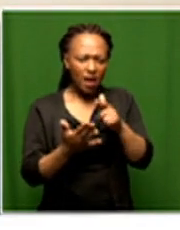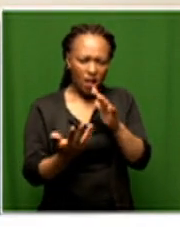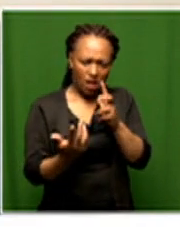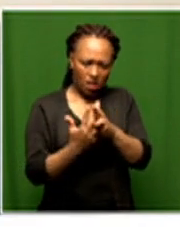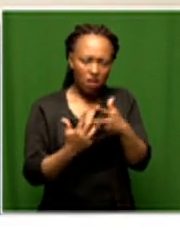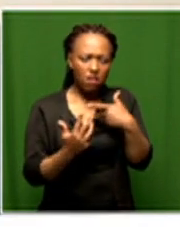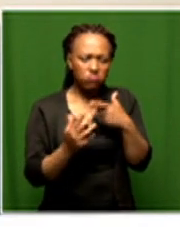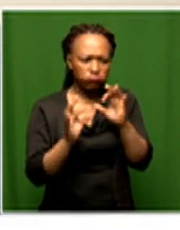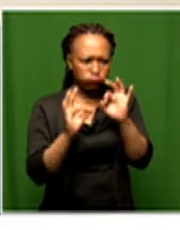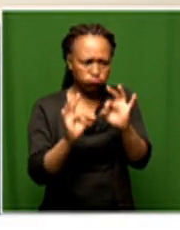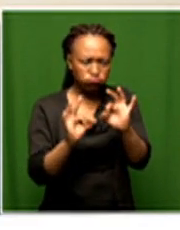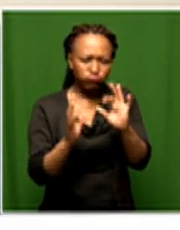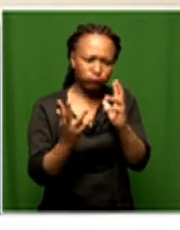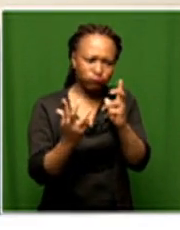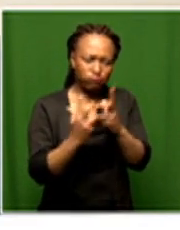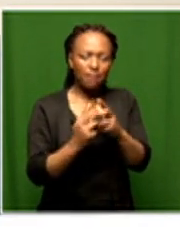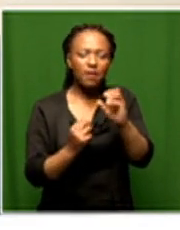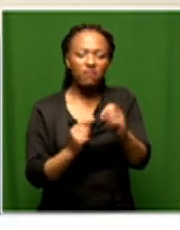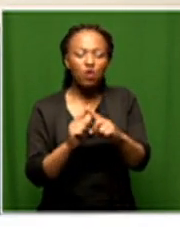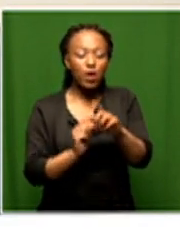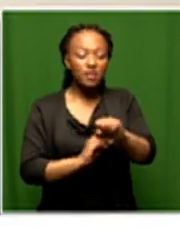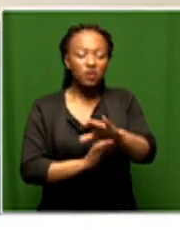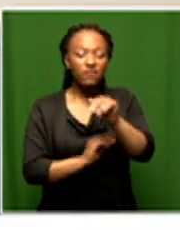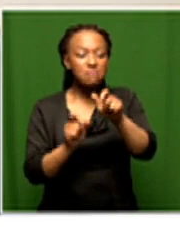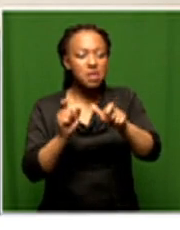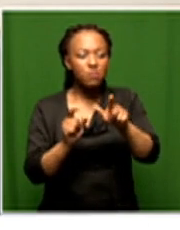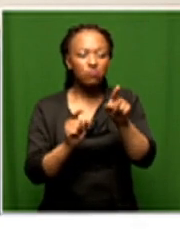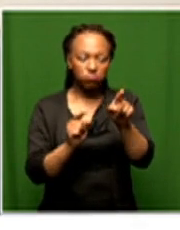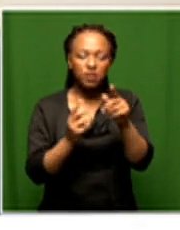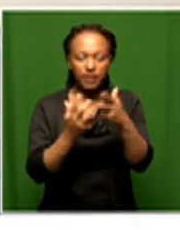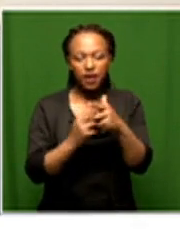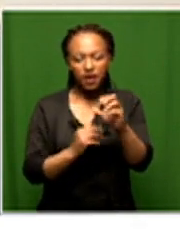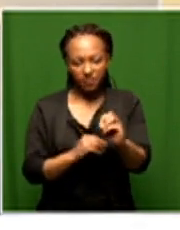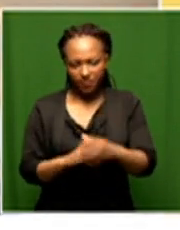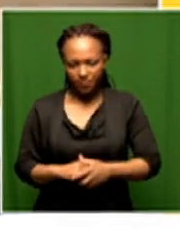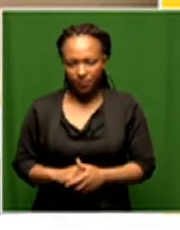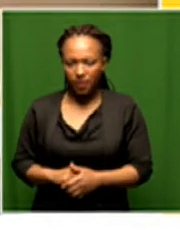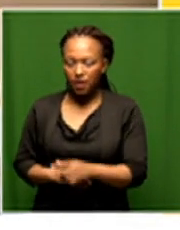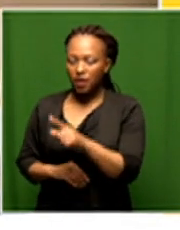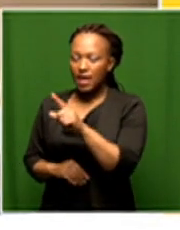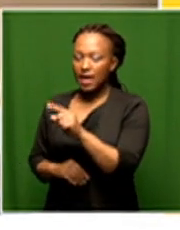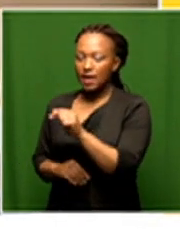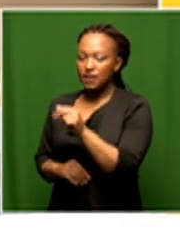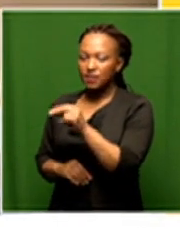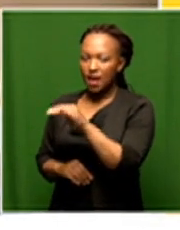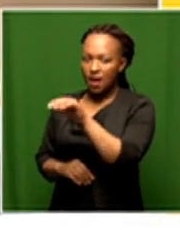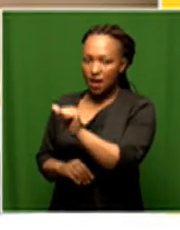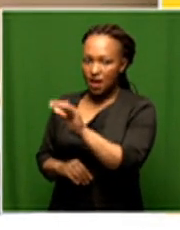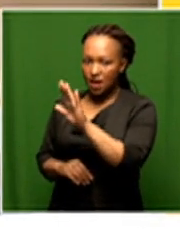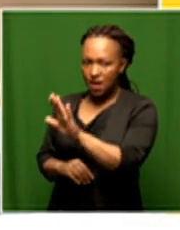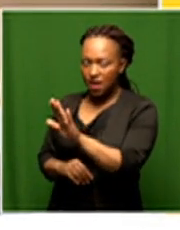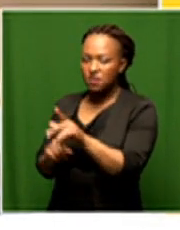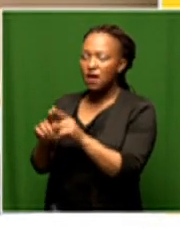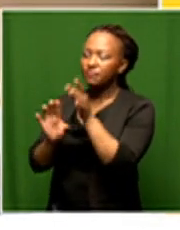did capture the essence of South Africa. Okay, now Tanya, speak to us about your design and